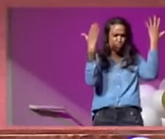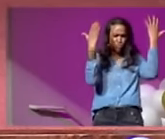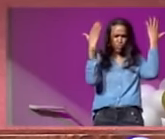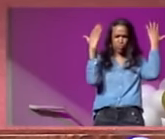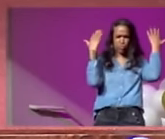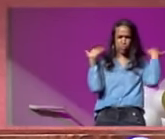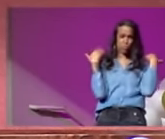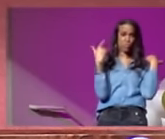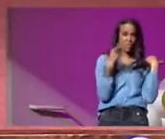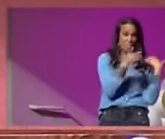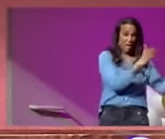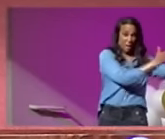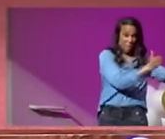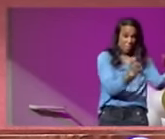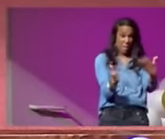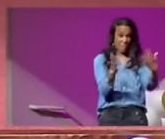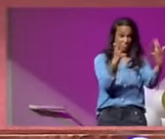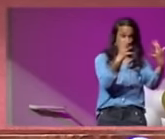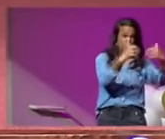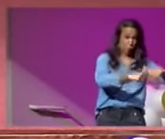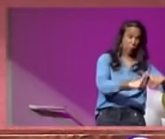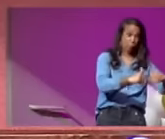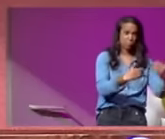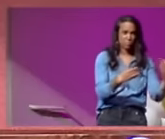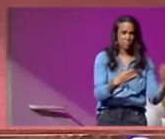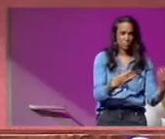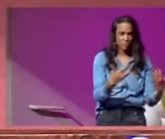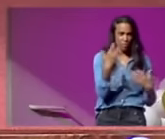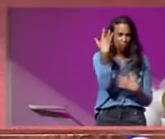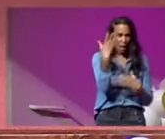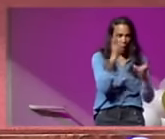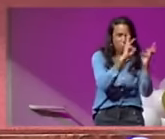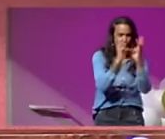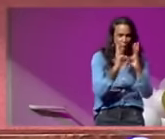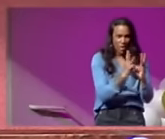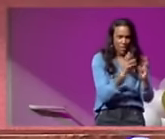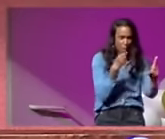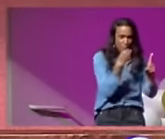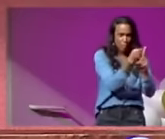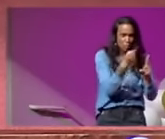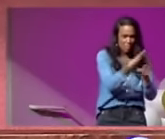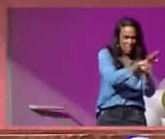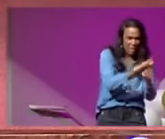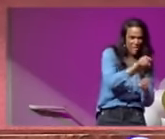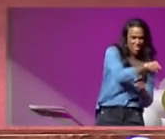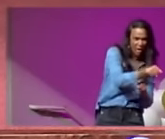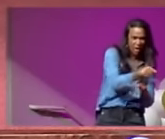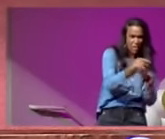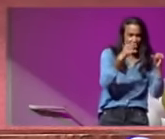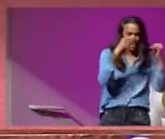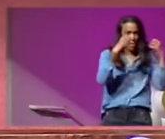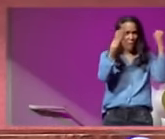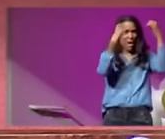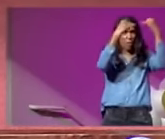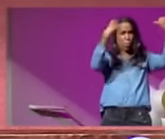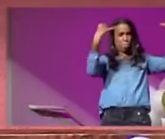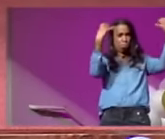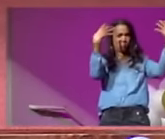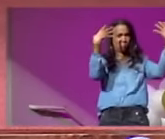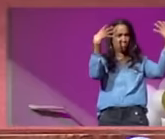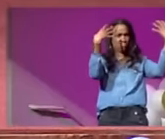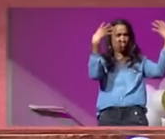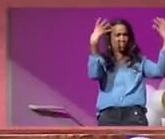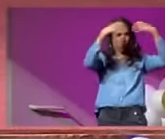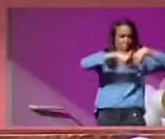their plans had been upended by circumstances beyond their control. I think I can stop right